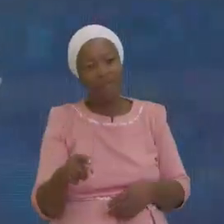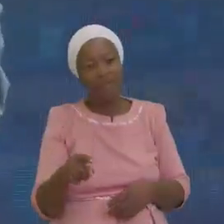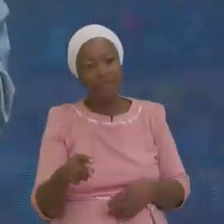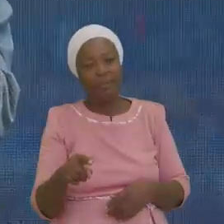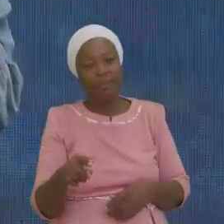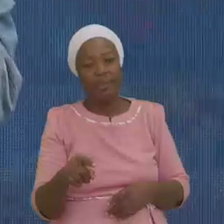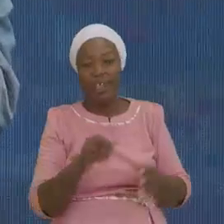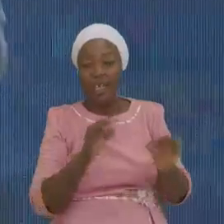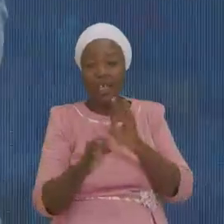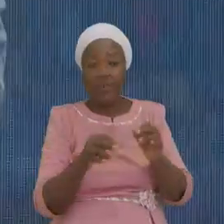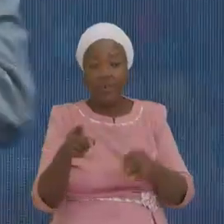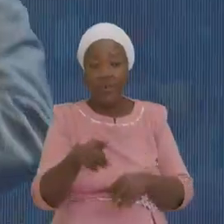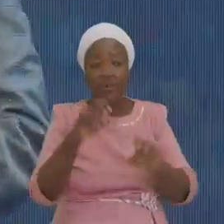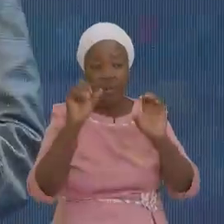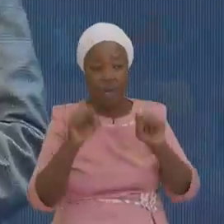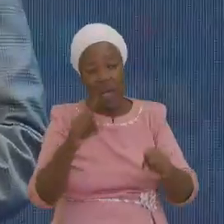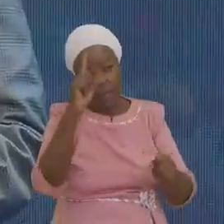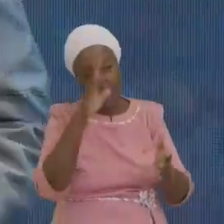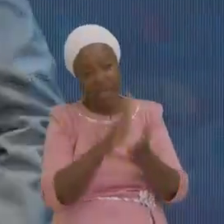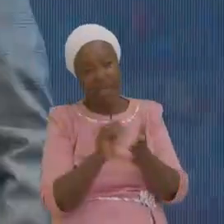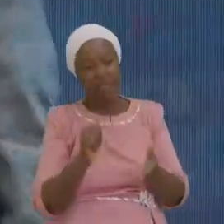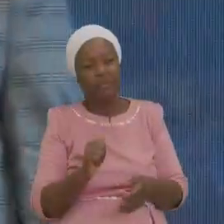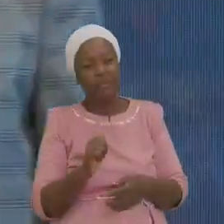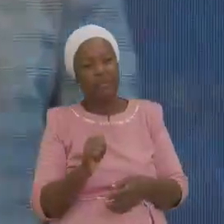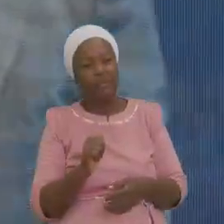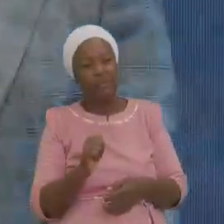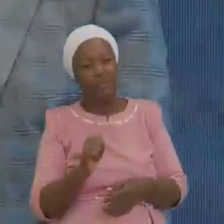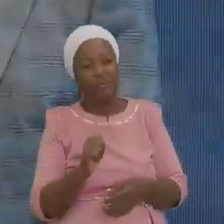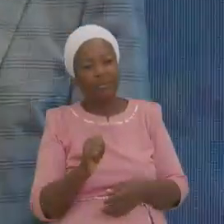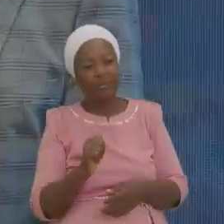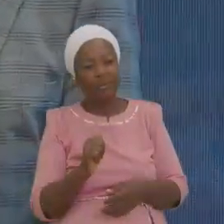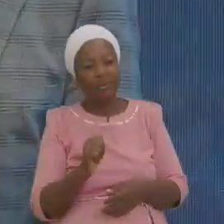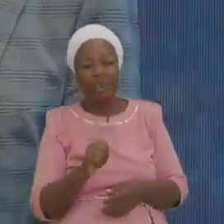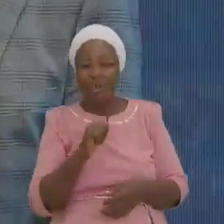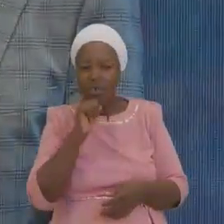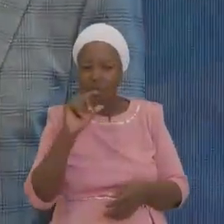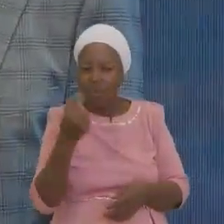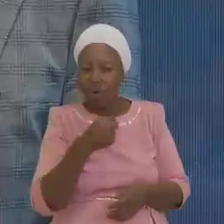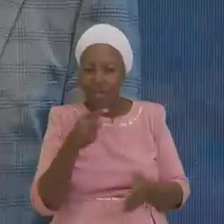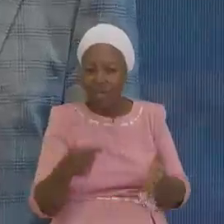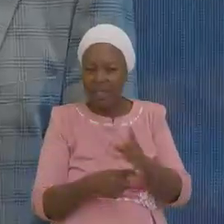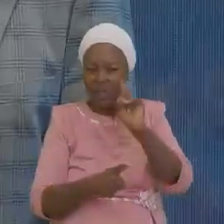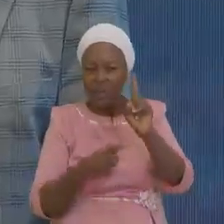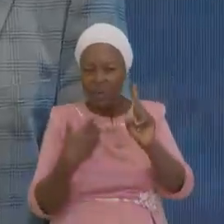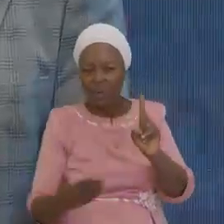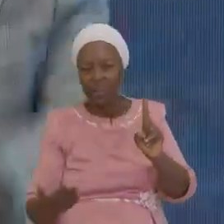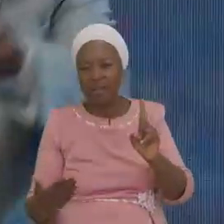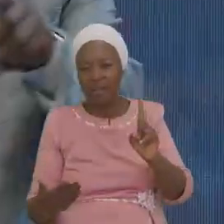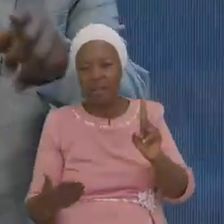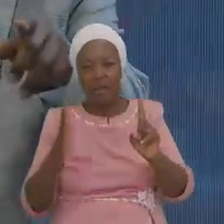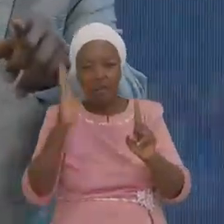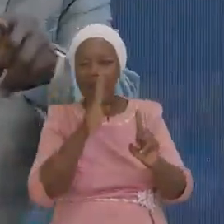if thou canst believe, not only this one thing will be